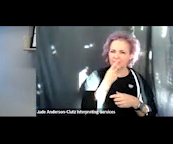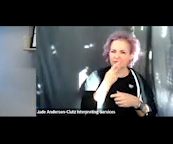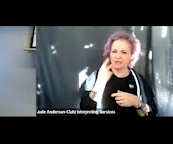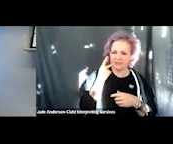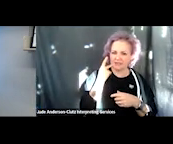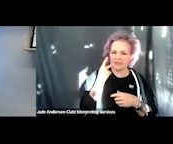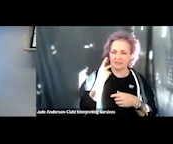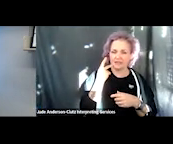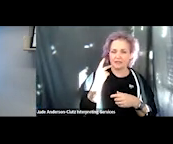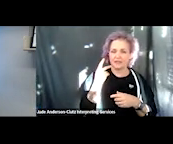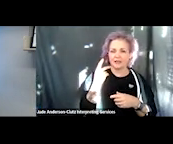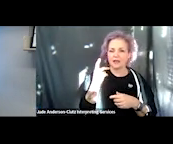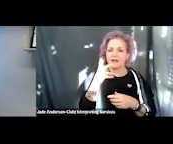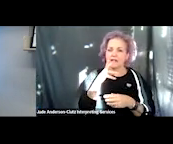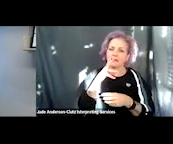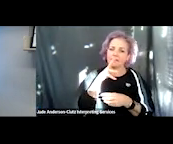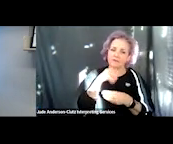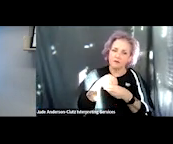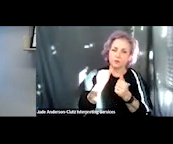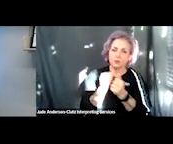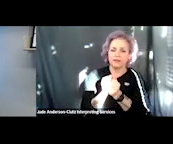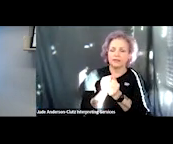something that could be